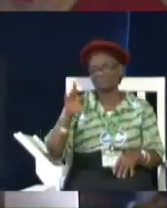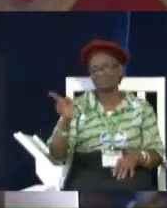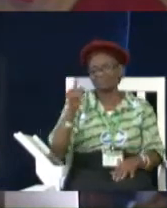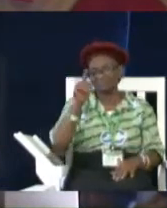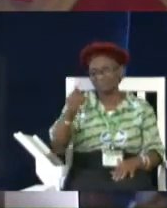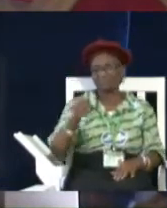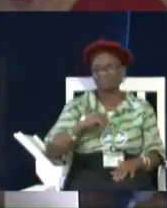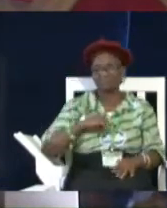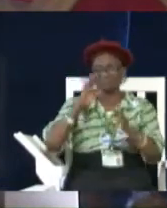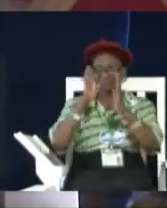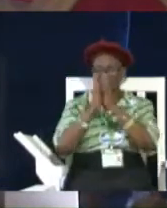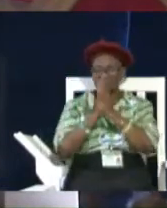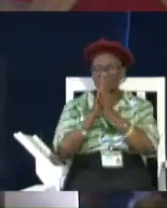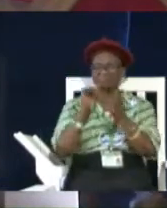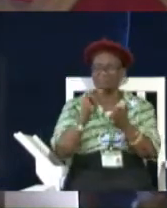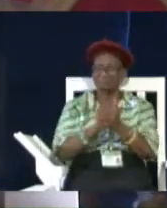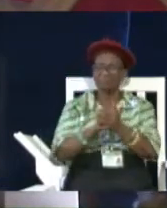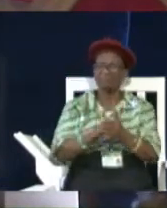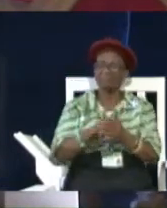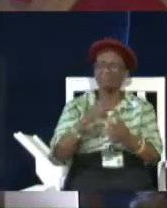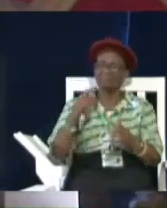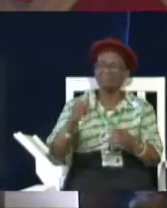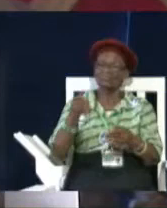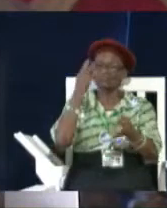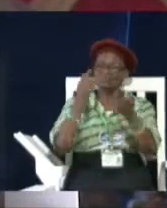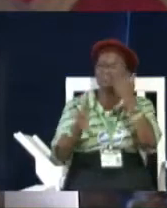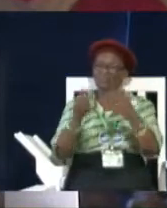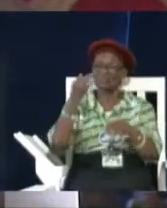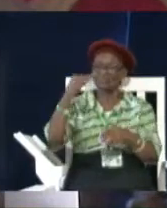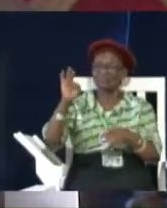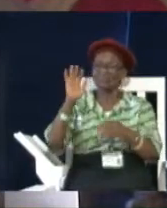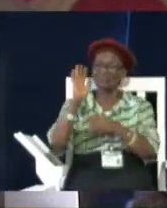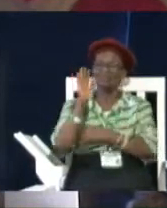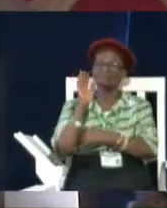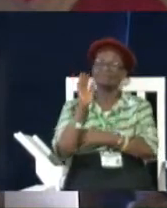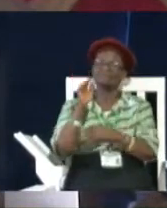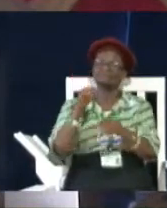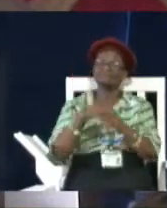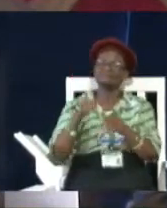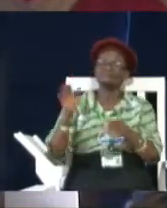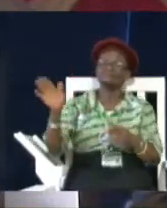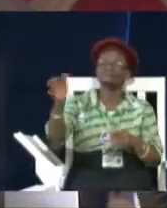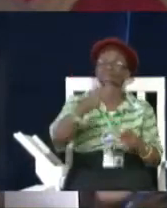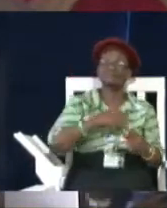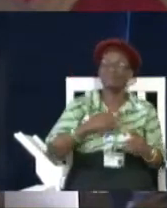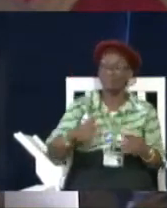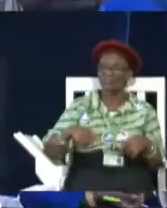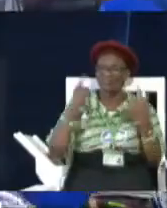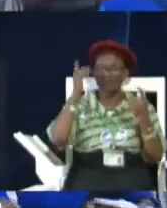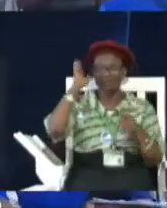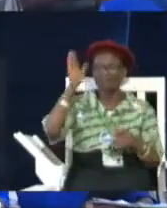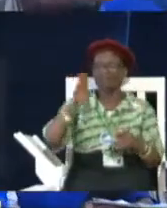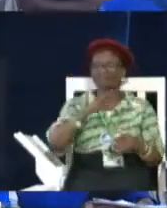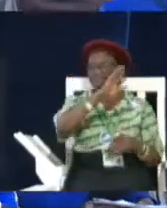I pray that the fire of God in your life will never go